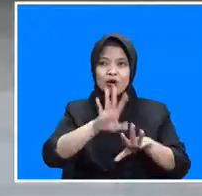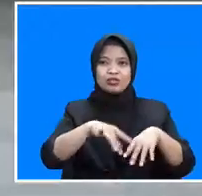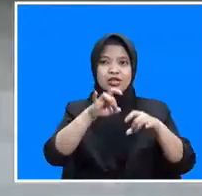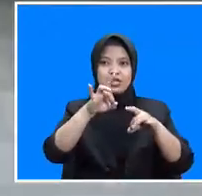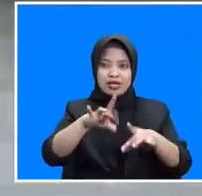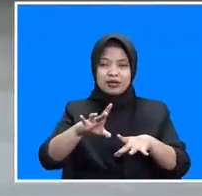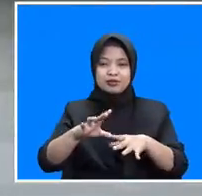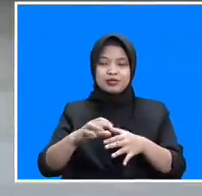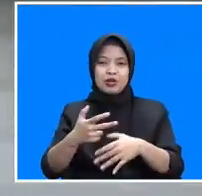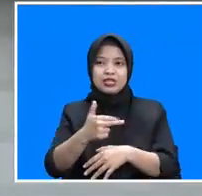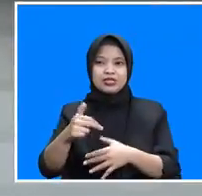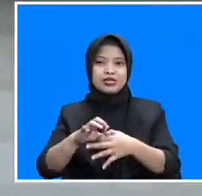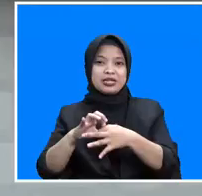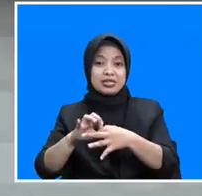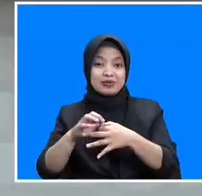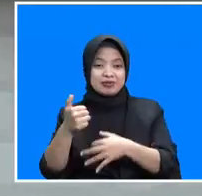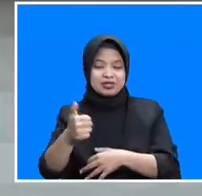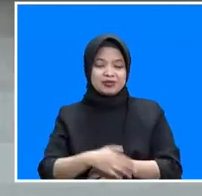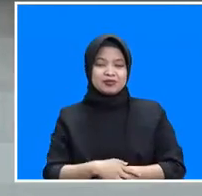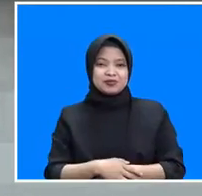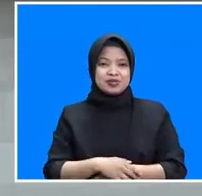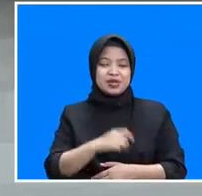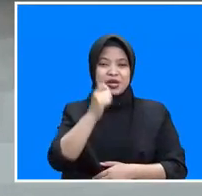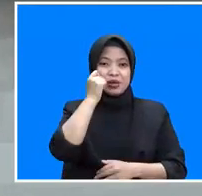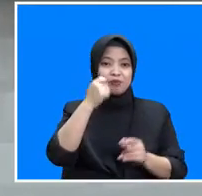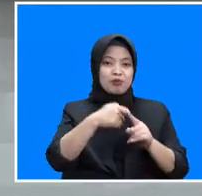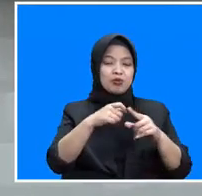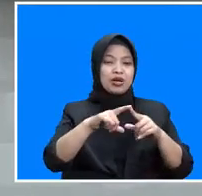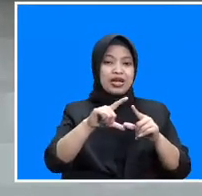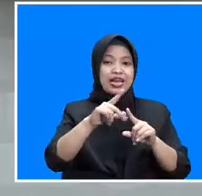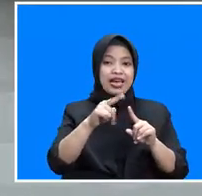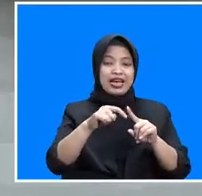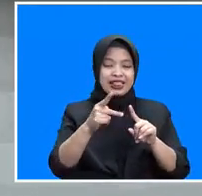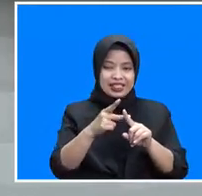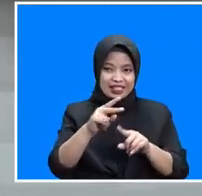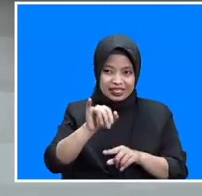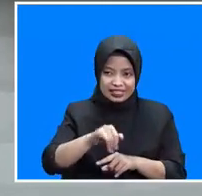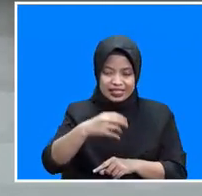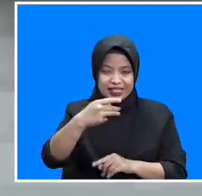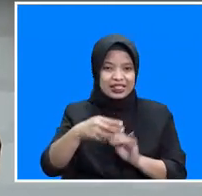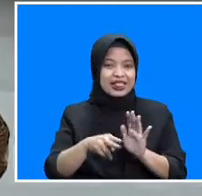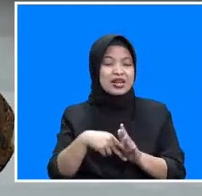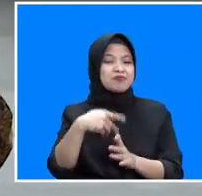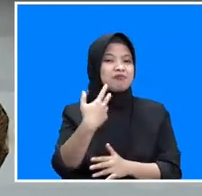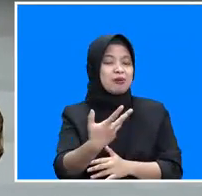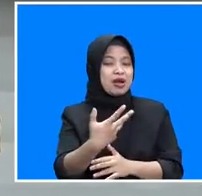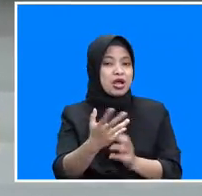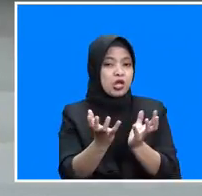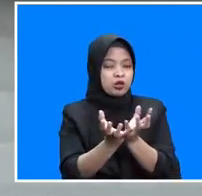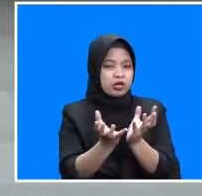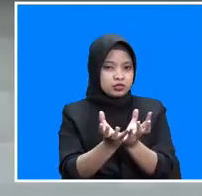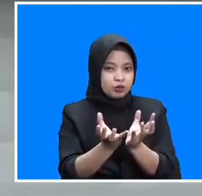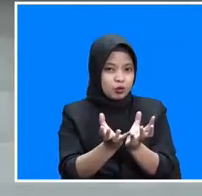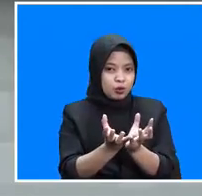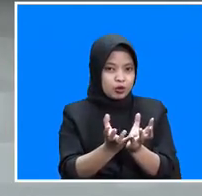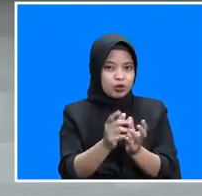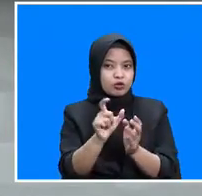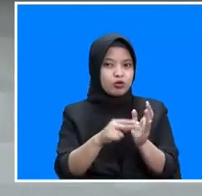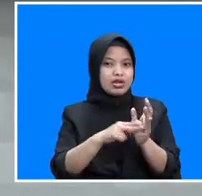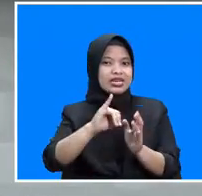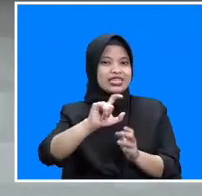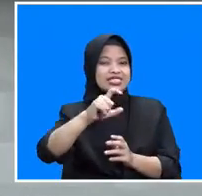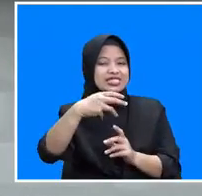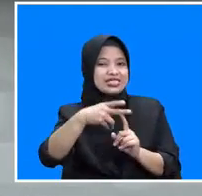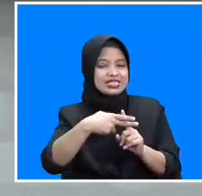what about UNICEF, the program that UNICEF perhaps are doing at the moment to help to put kids back